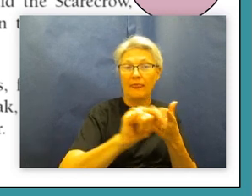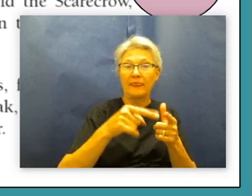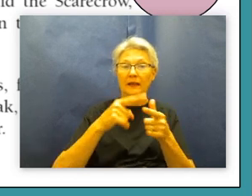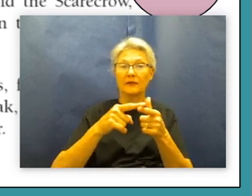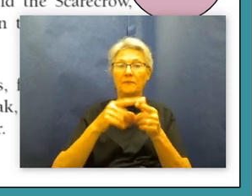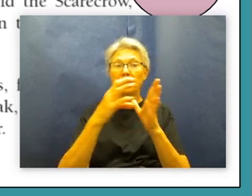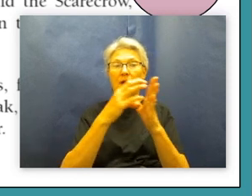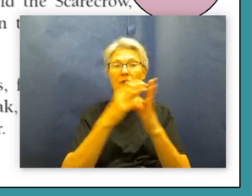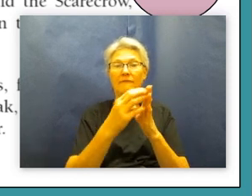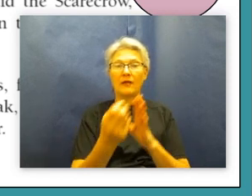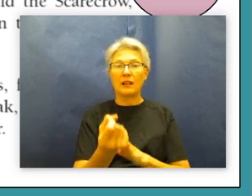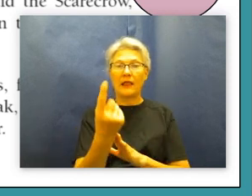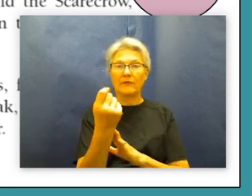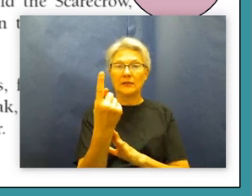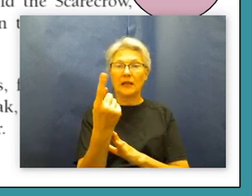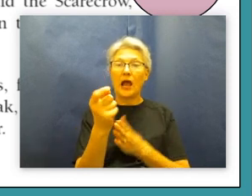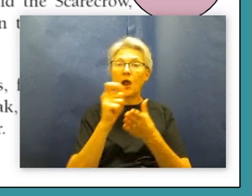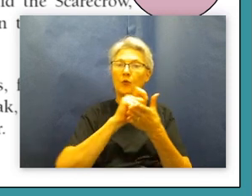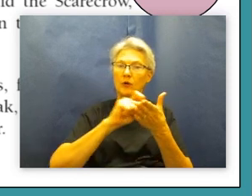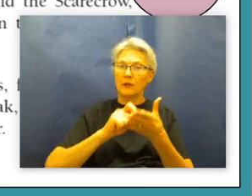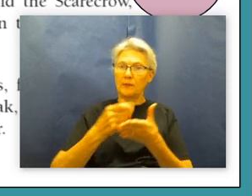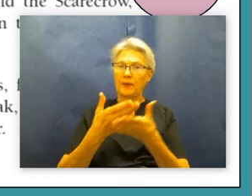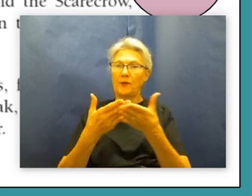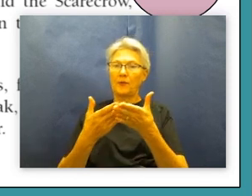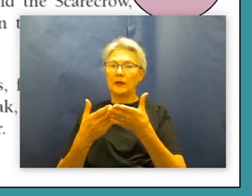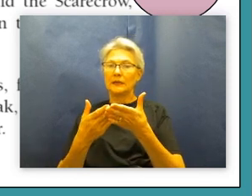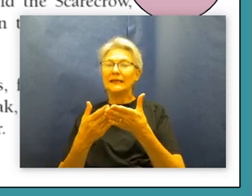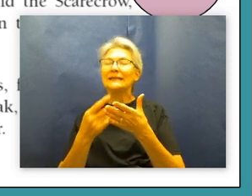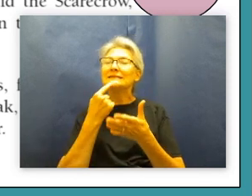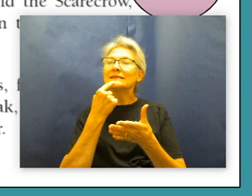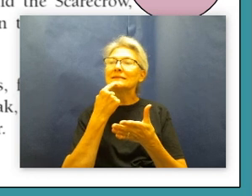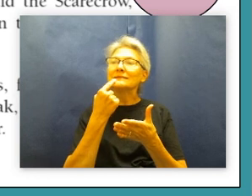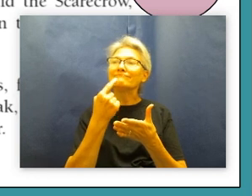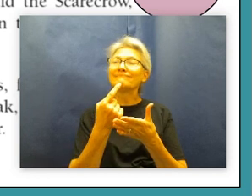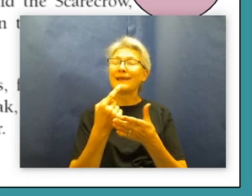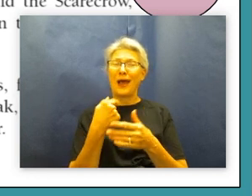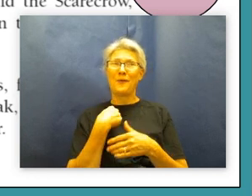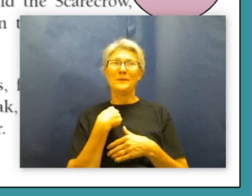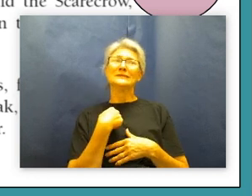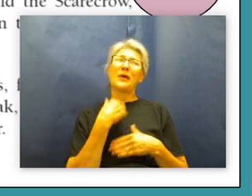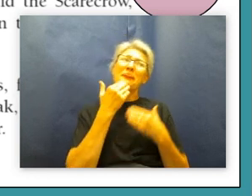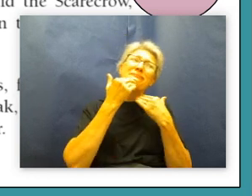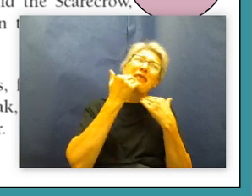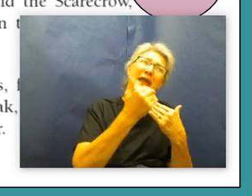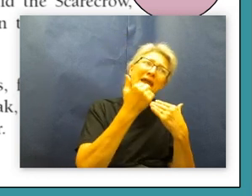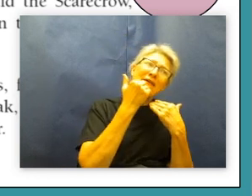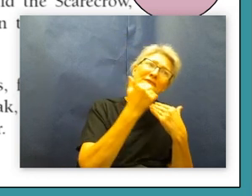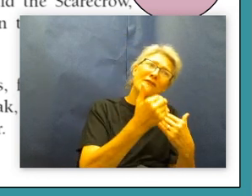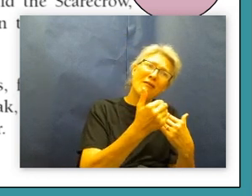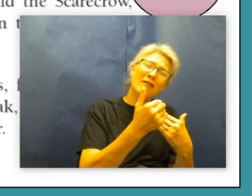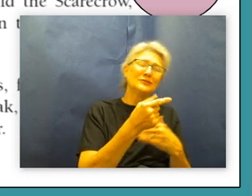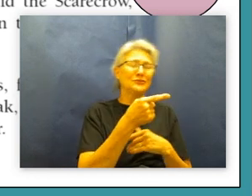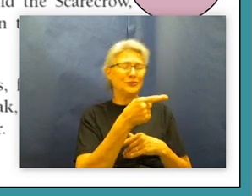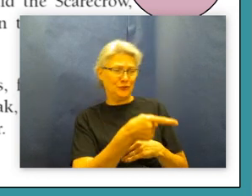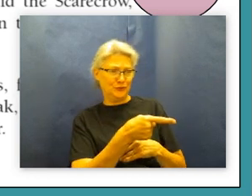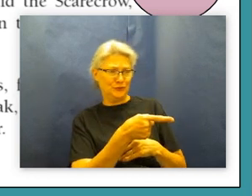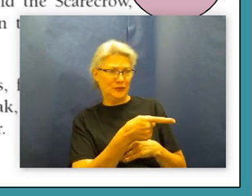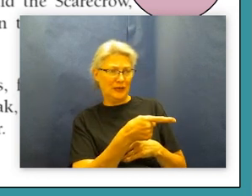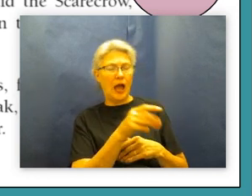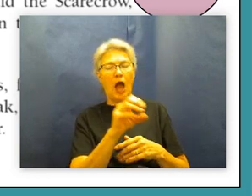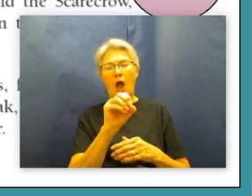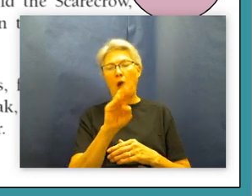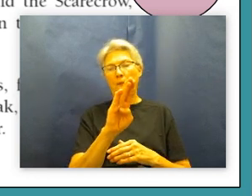jump to paragraph 11, I wrote down the part where he mentions that he would be so gratefully obliged to